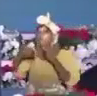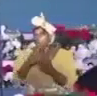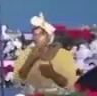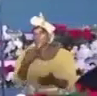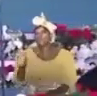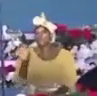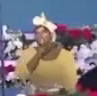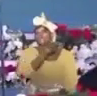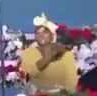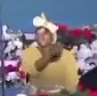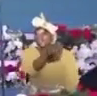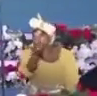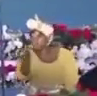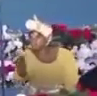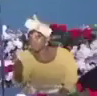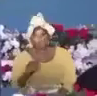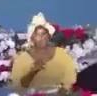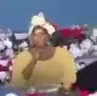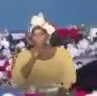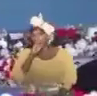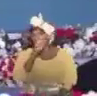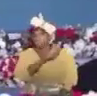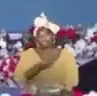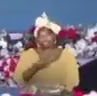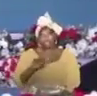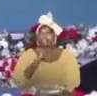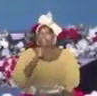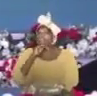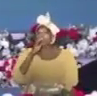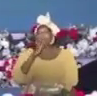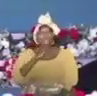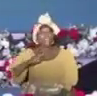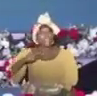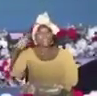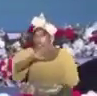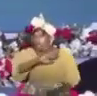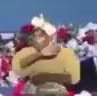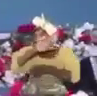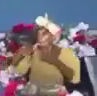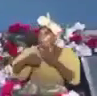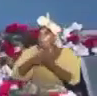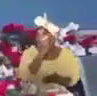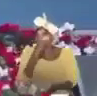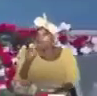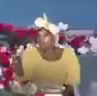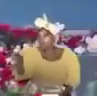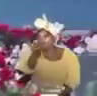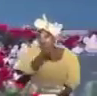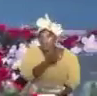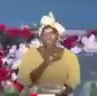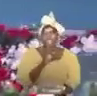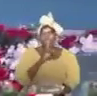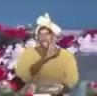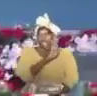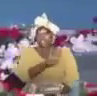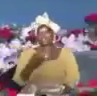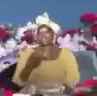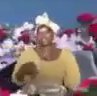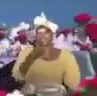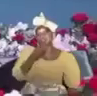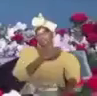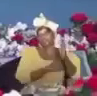God, not businessmen, not elders, not children, all of you are children of the Most High. Verse 7 says, but you